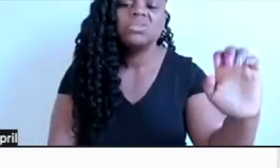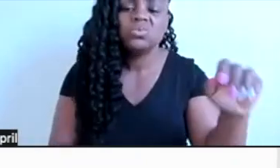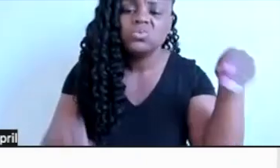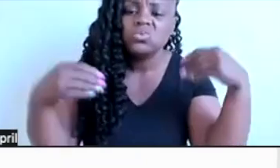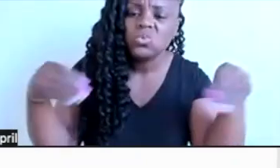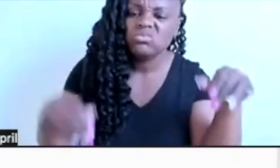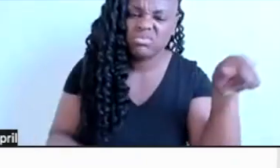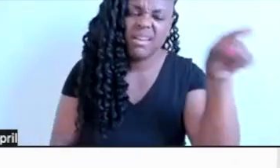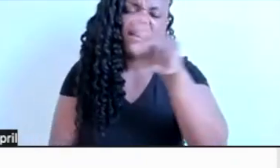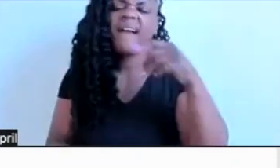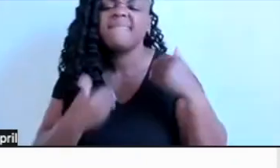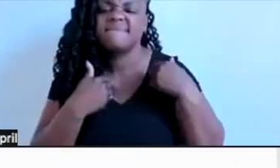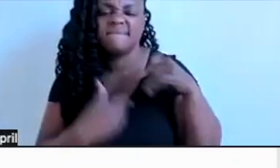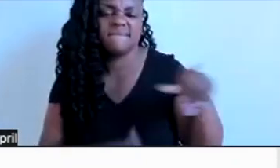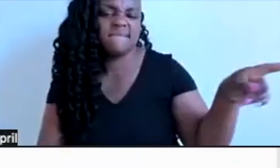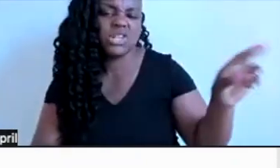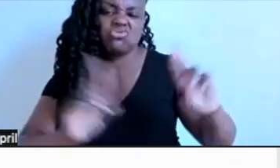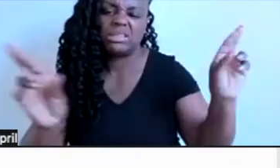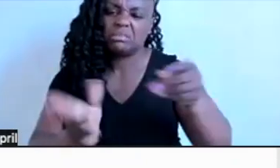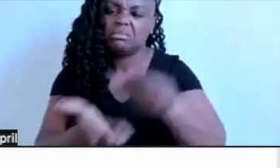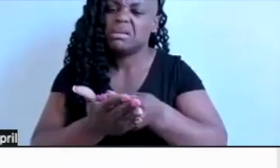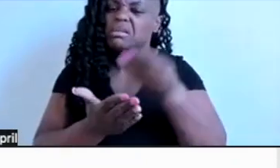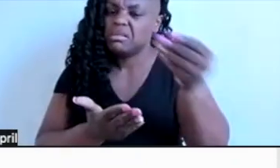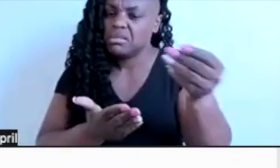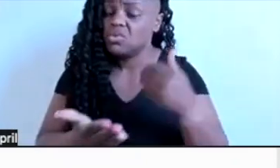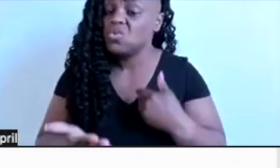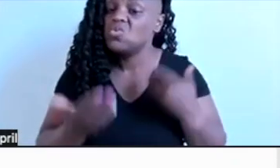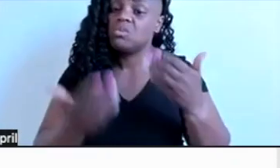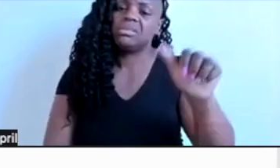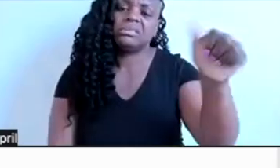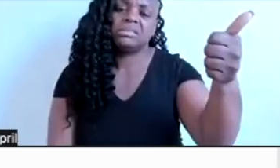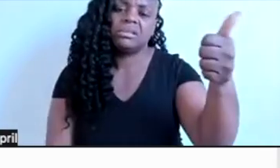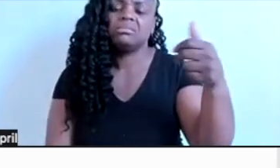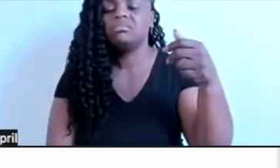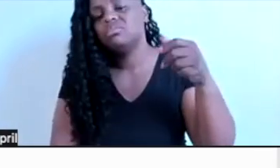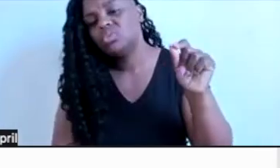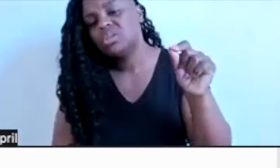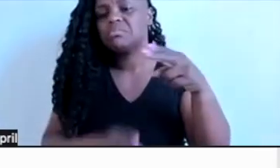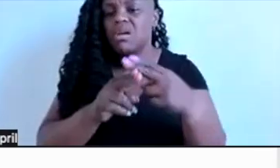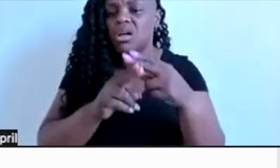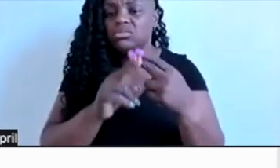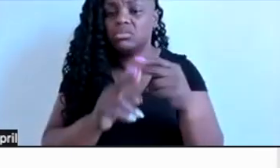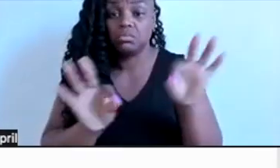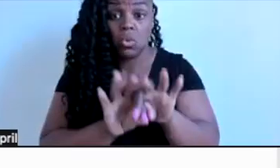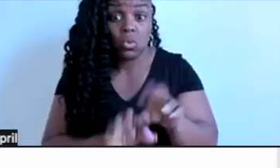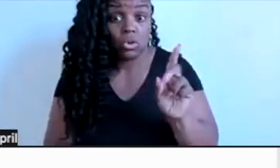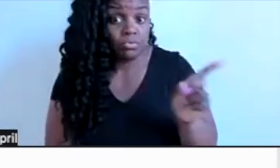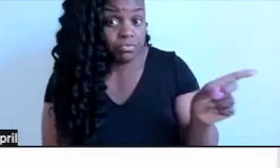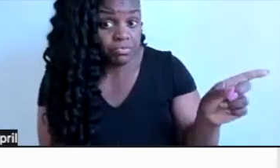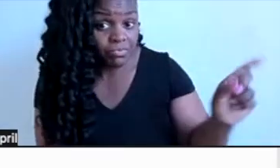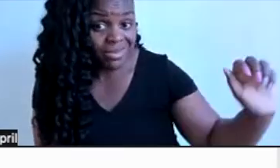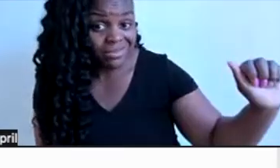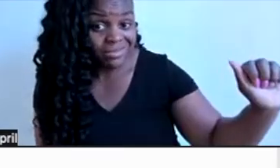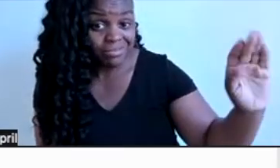we recommend a 10 to 20 pound extinguisher with the letters ABC on it. This extinguisher can be used